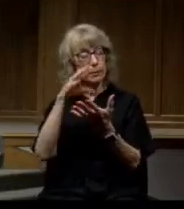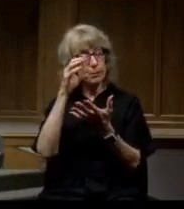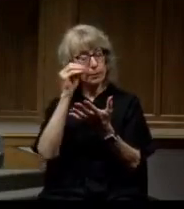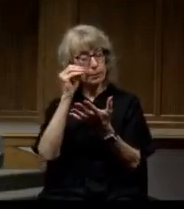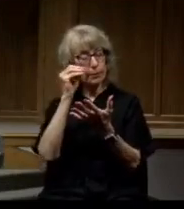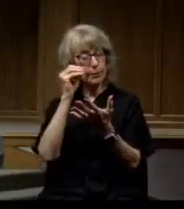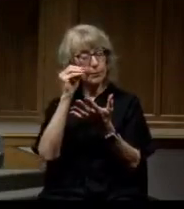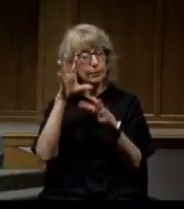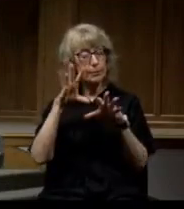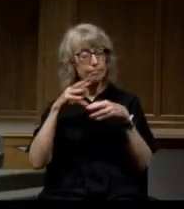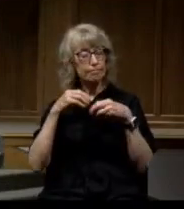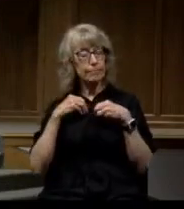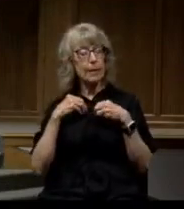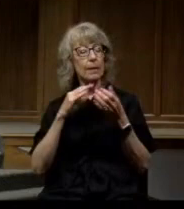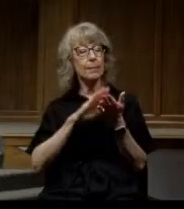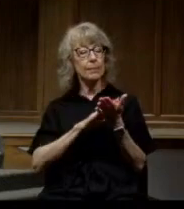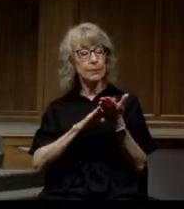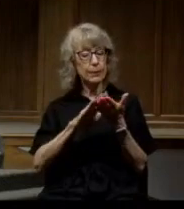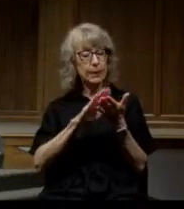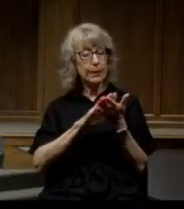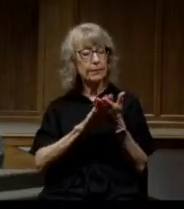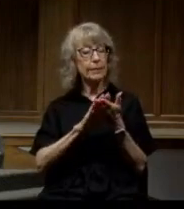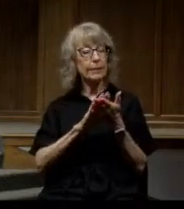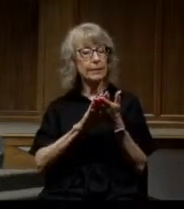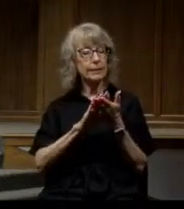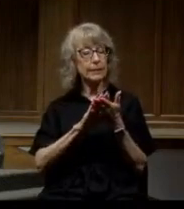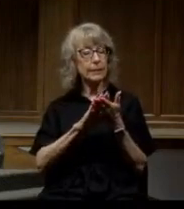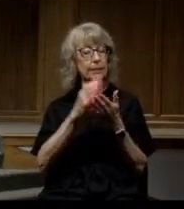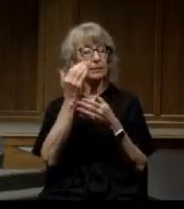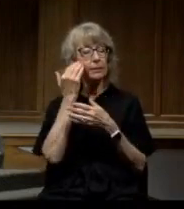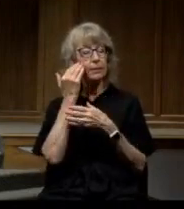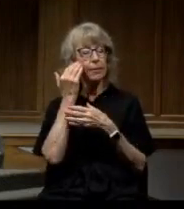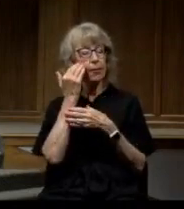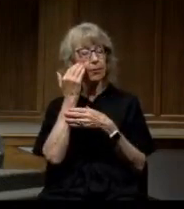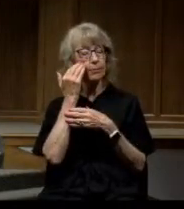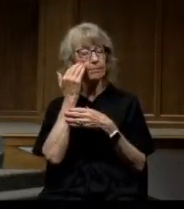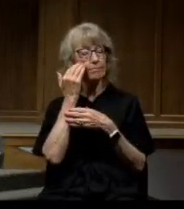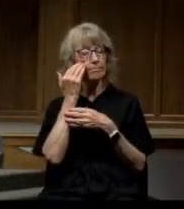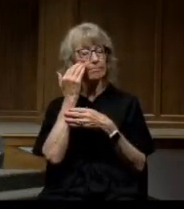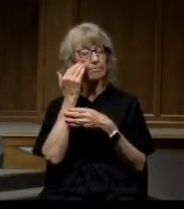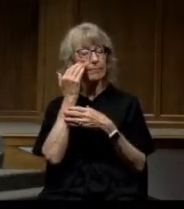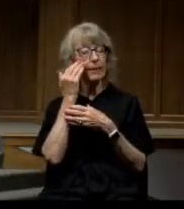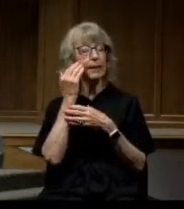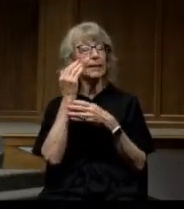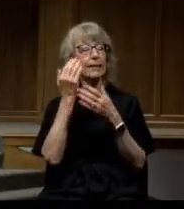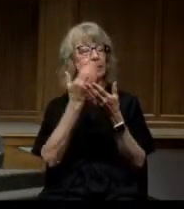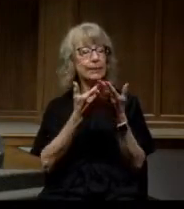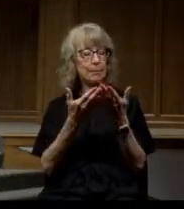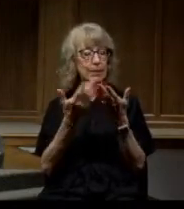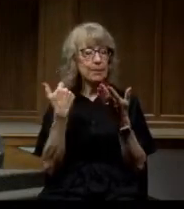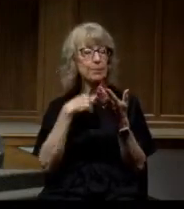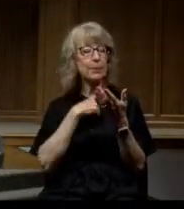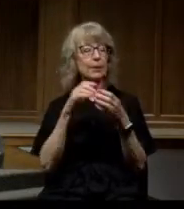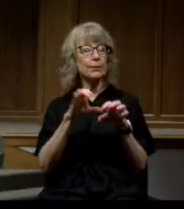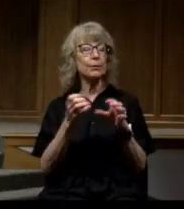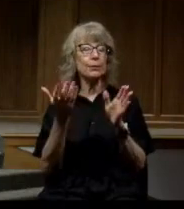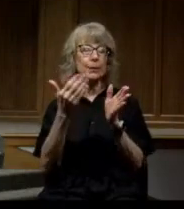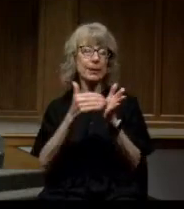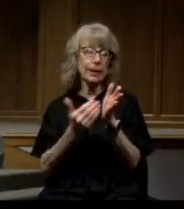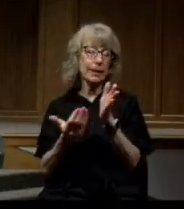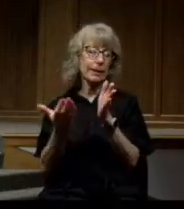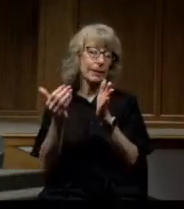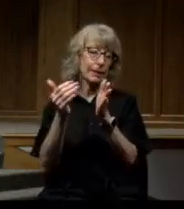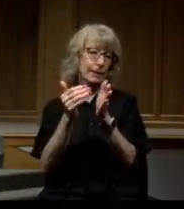embrace forgiveness as an all-encompassing posture towards life. See, forgiveness is not just something you do when someone does something wrong to